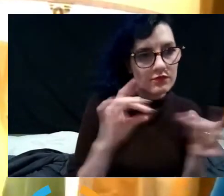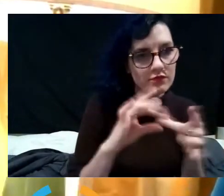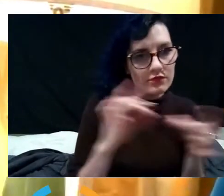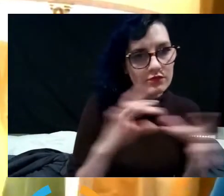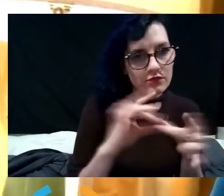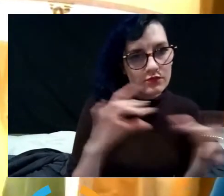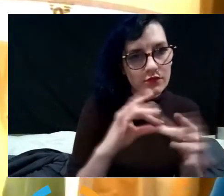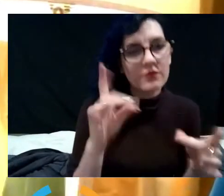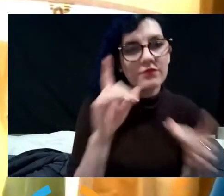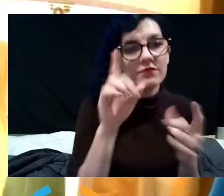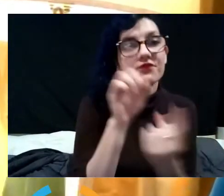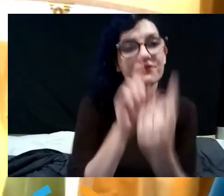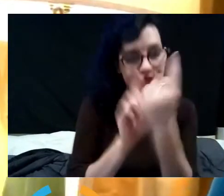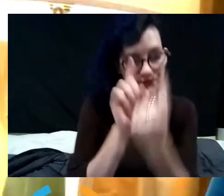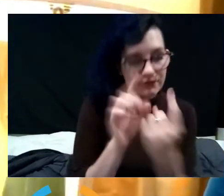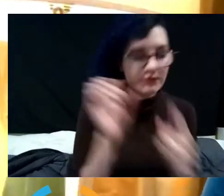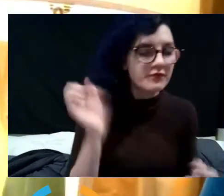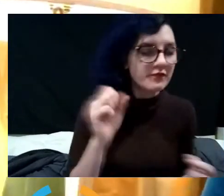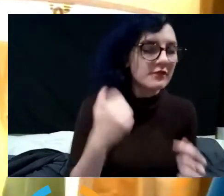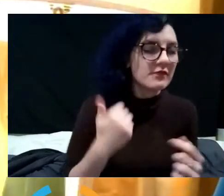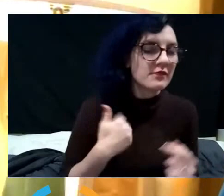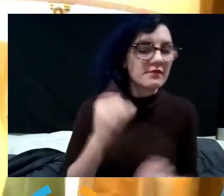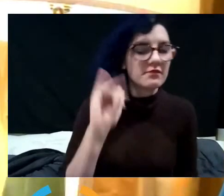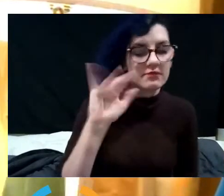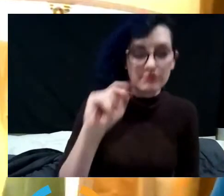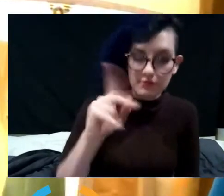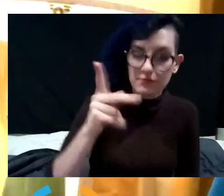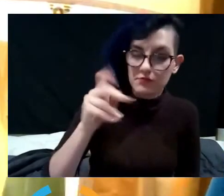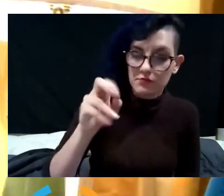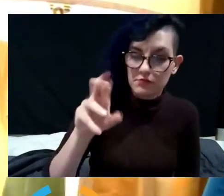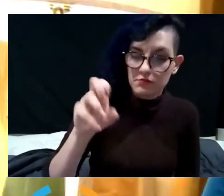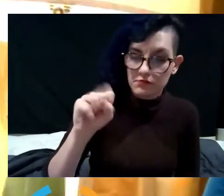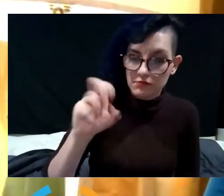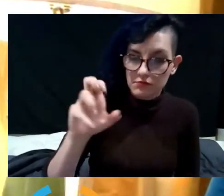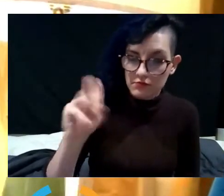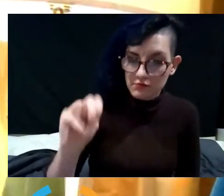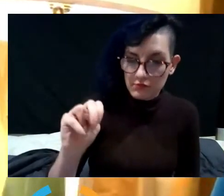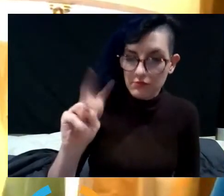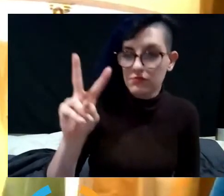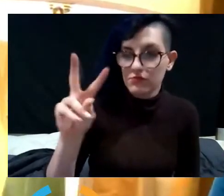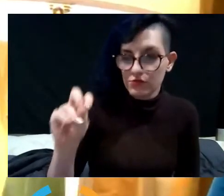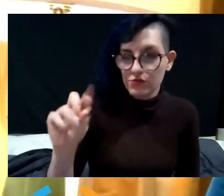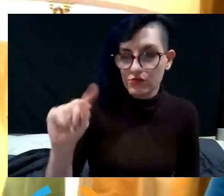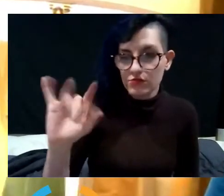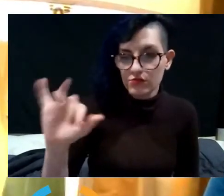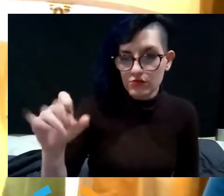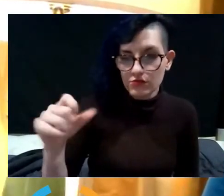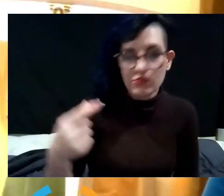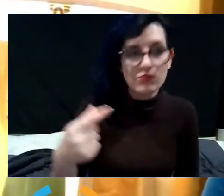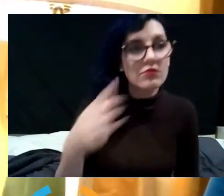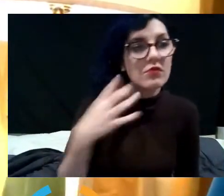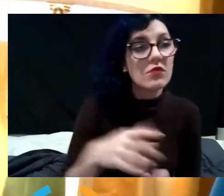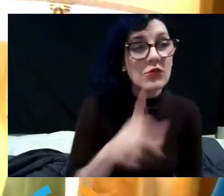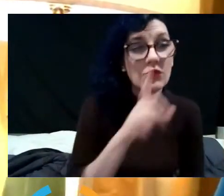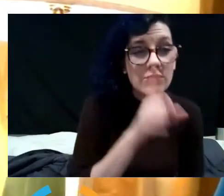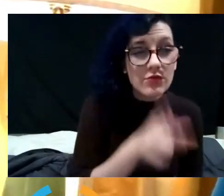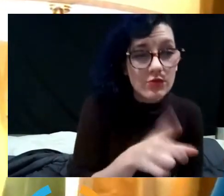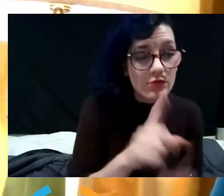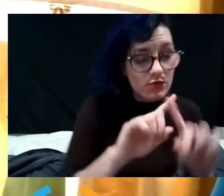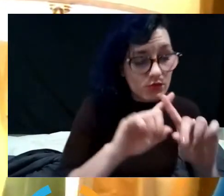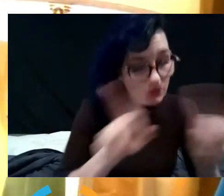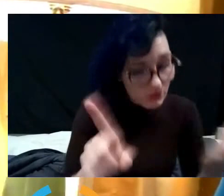at the county clerk's offices, but I really would like to have seen us expand